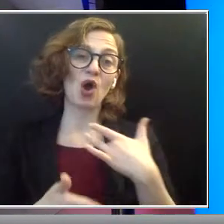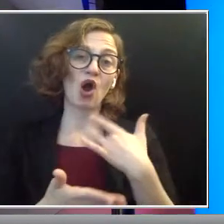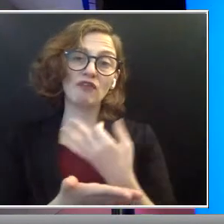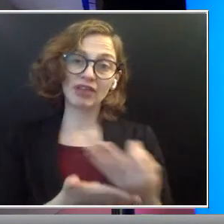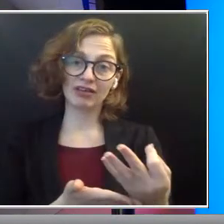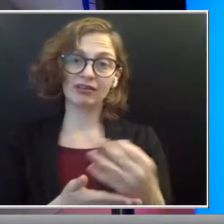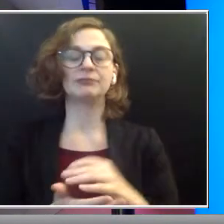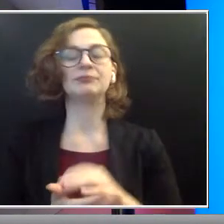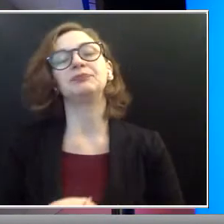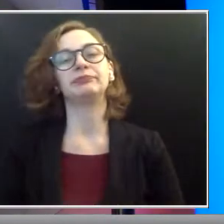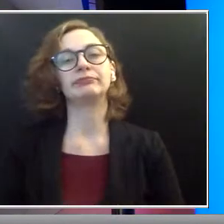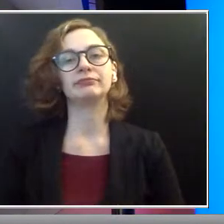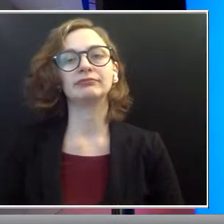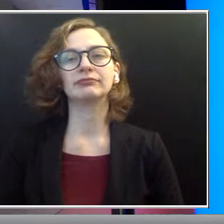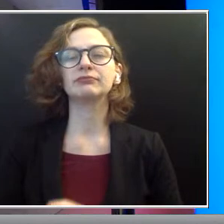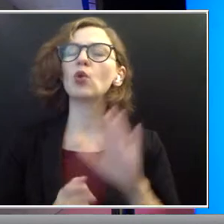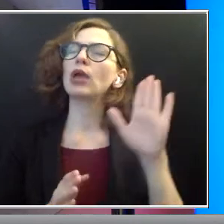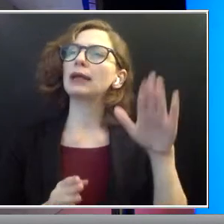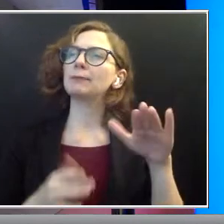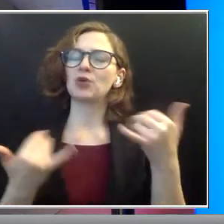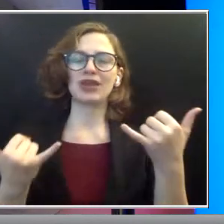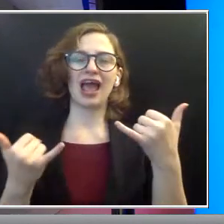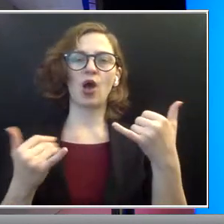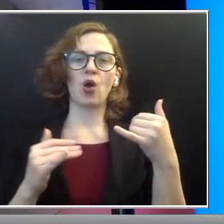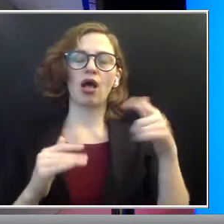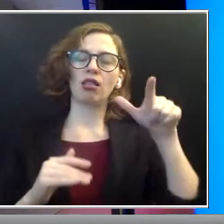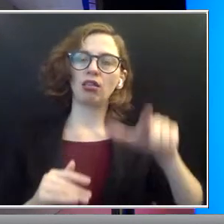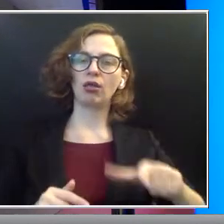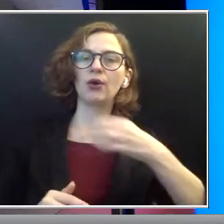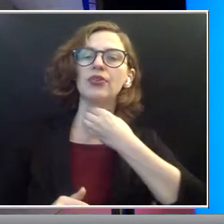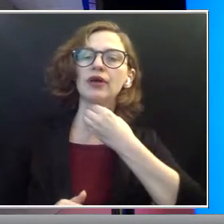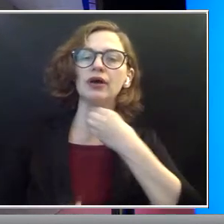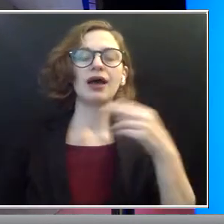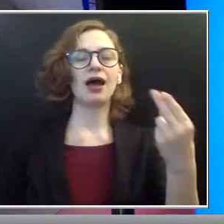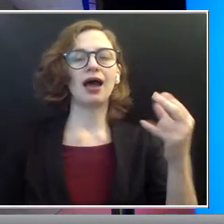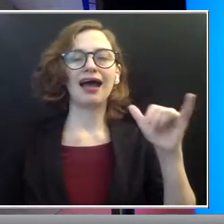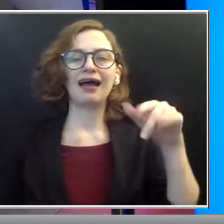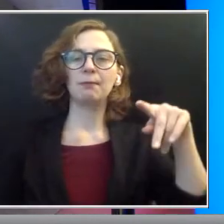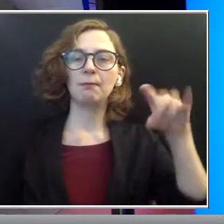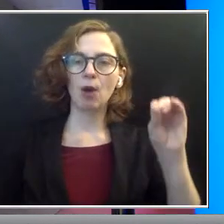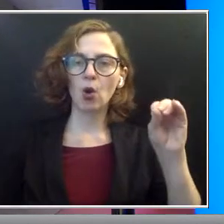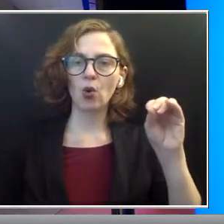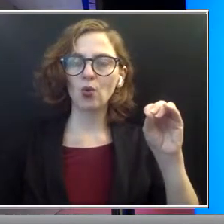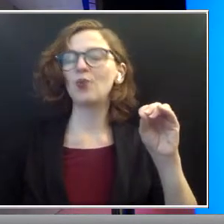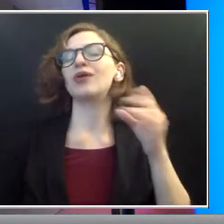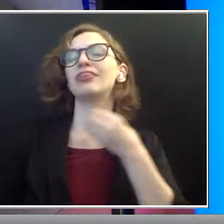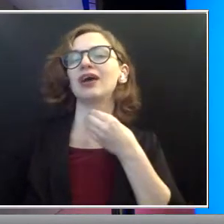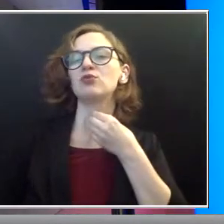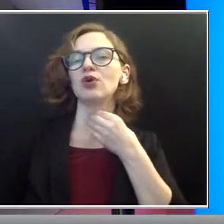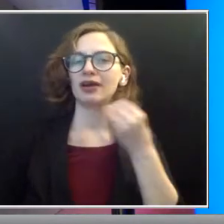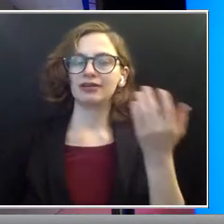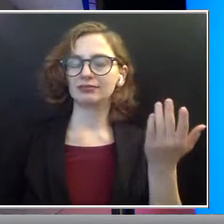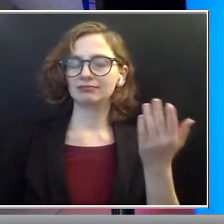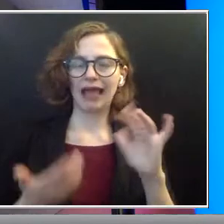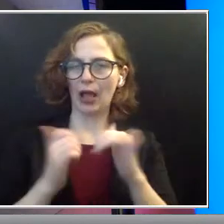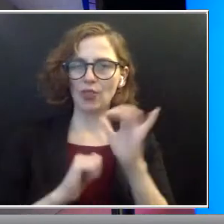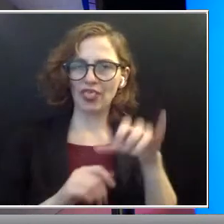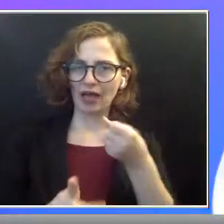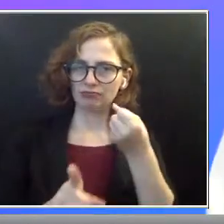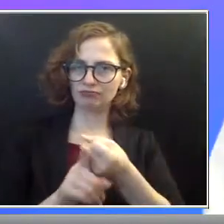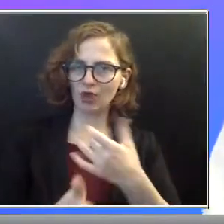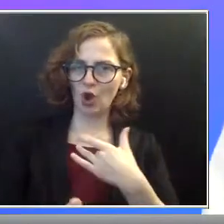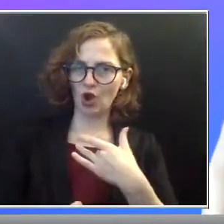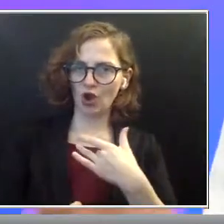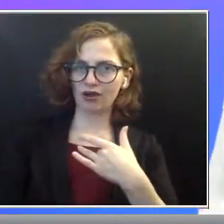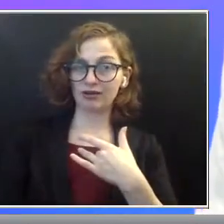hypothyroid? If the thyroid is underactive, how could that damage your heart? Yeah, so it's almost the diametric